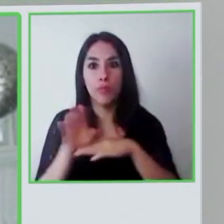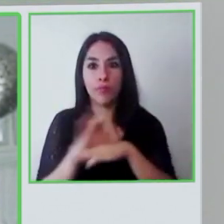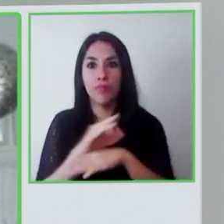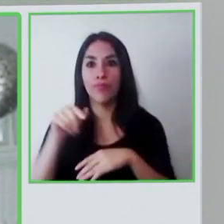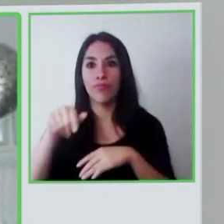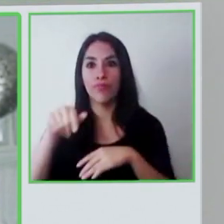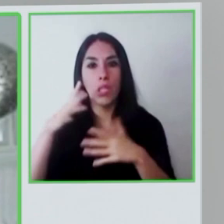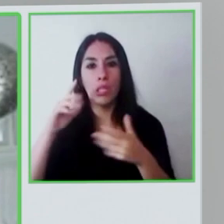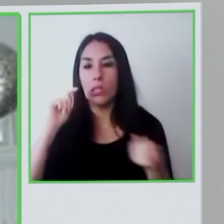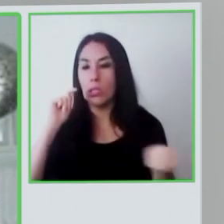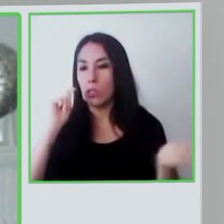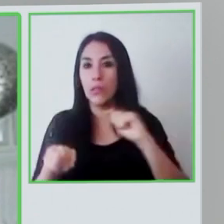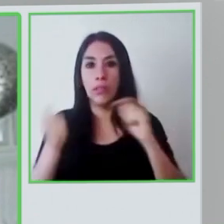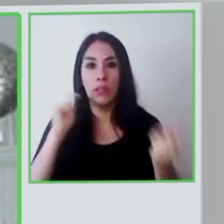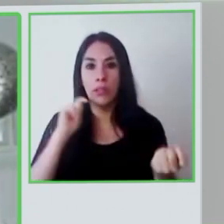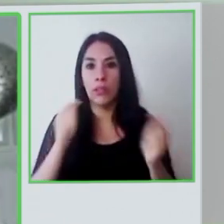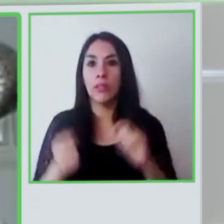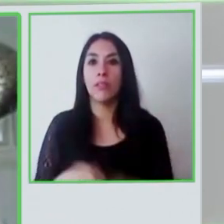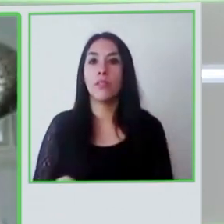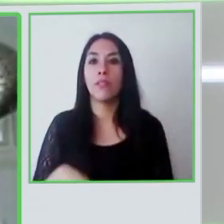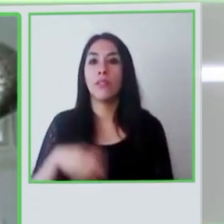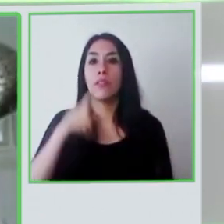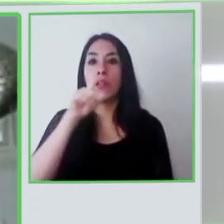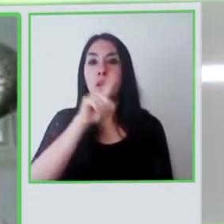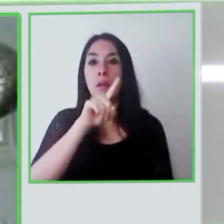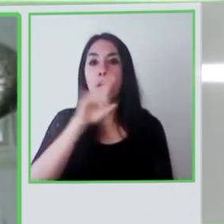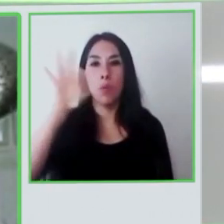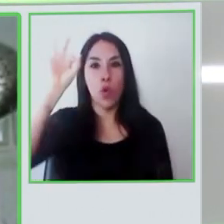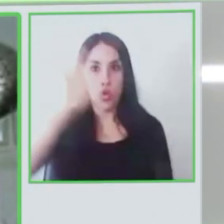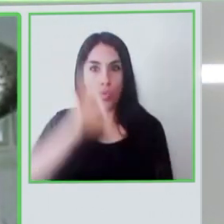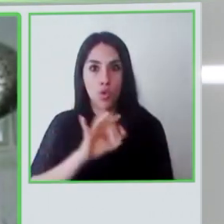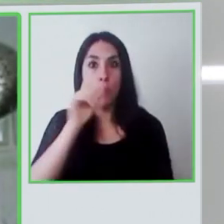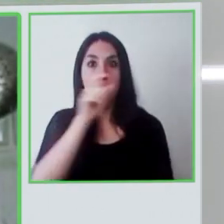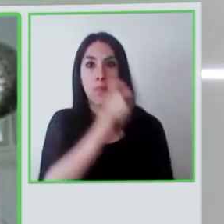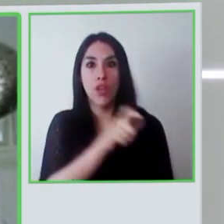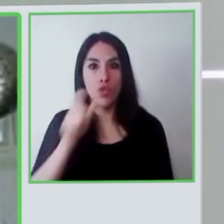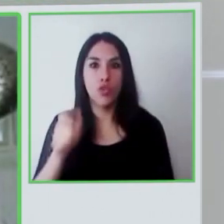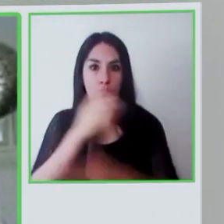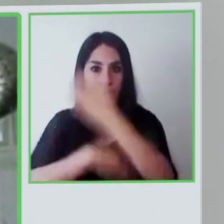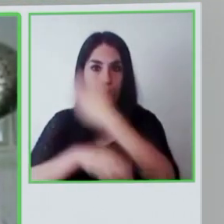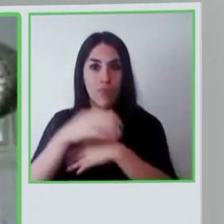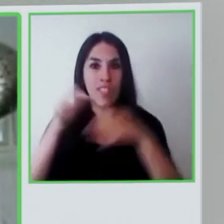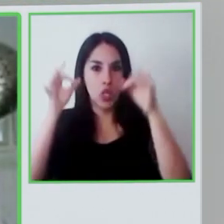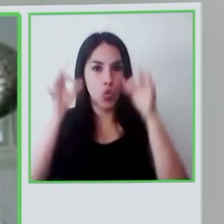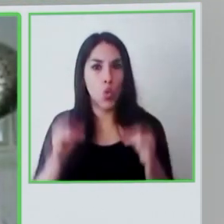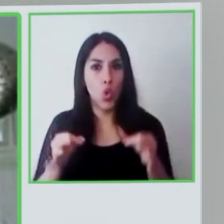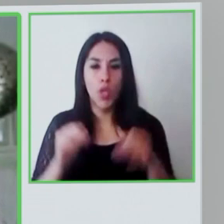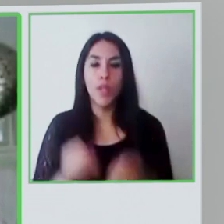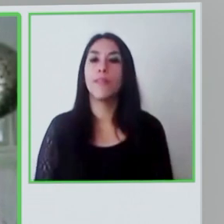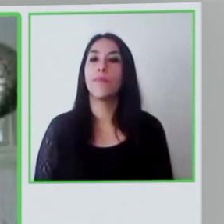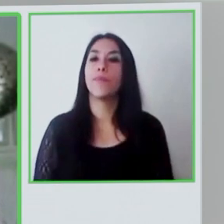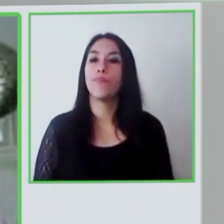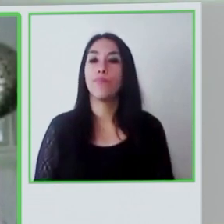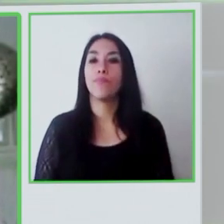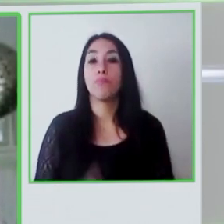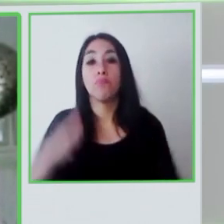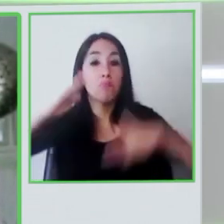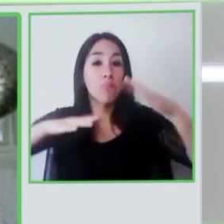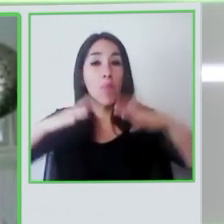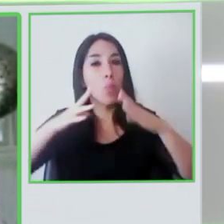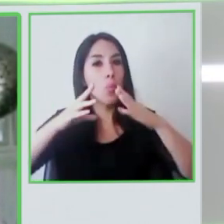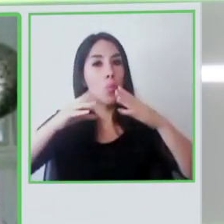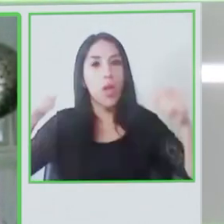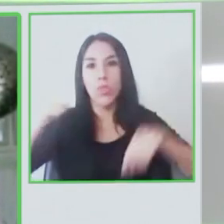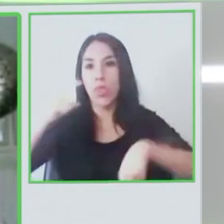have 10 to 15% of their workforce with people with disabilities. So many times it takes a lot